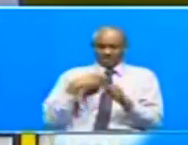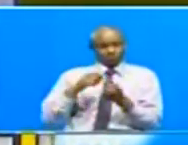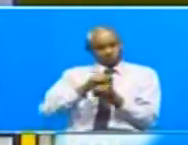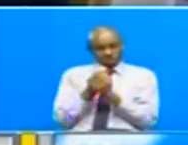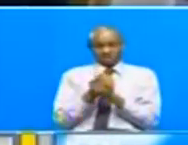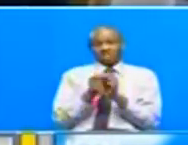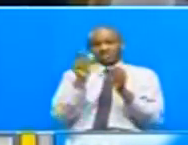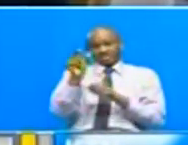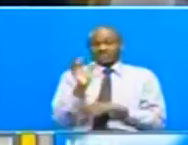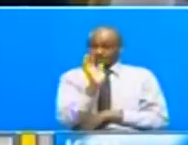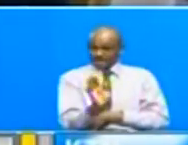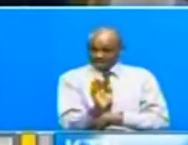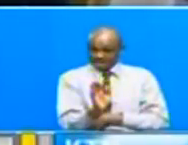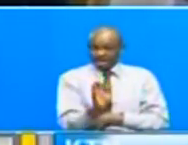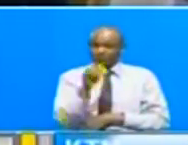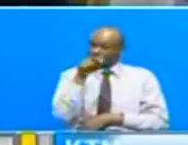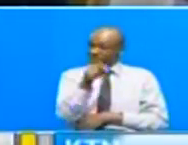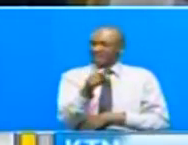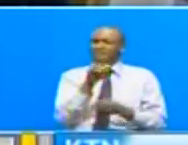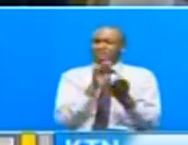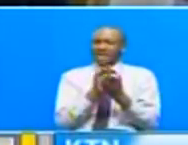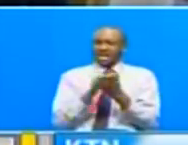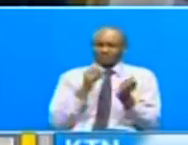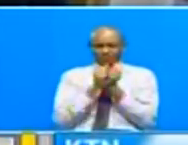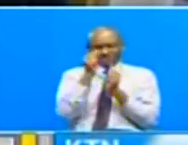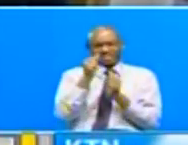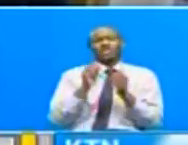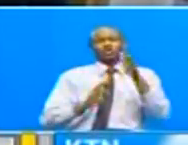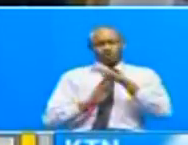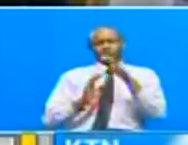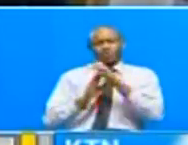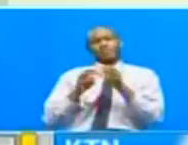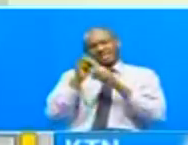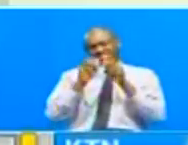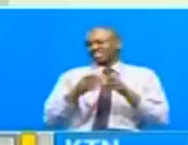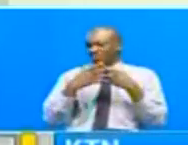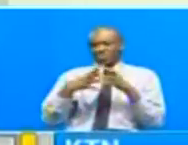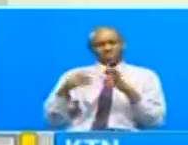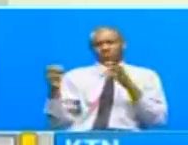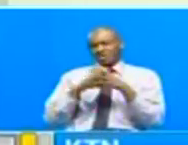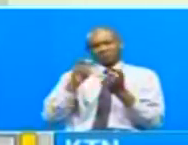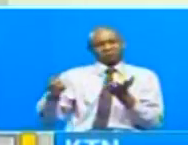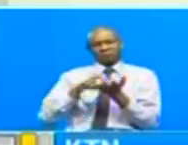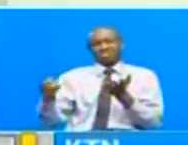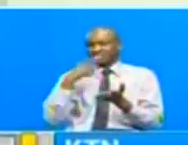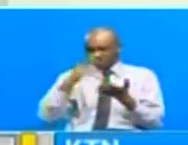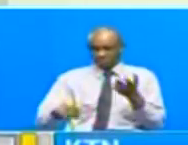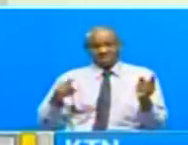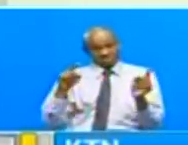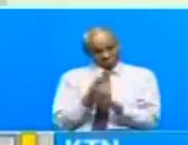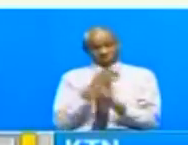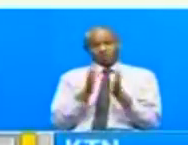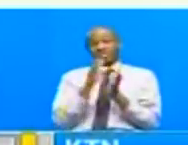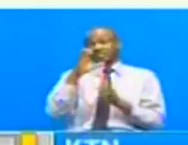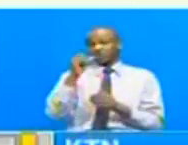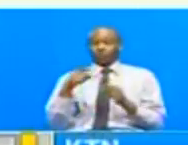process. Since then, the bank has also seen more than 15 top managers leave in the past 8 months over what is believed to be differences with the